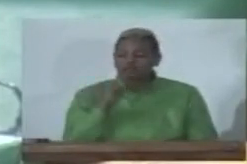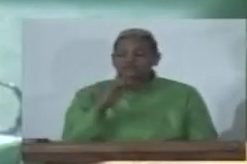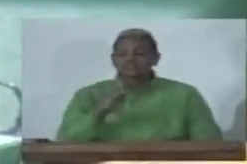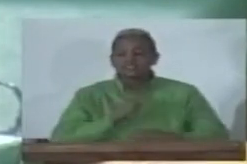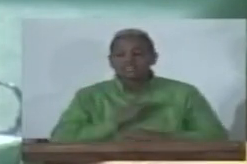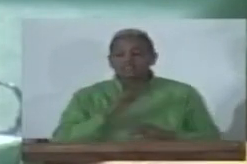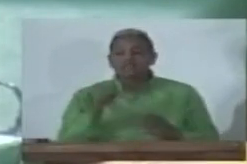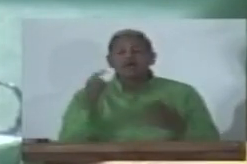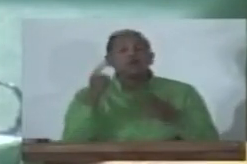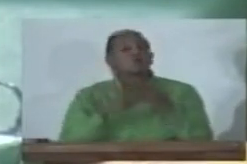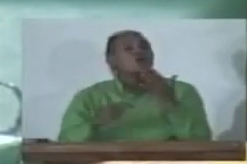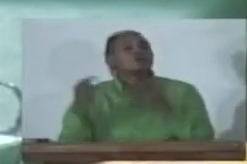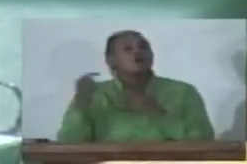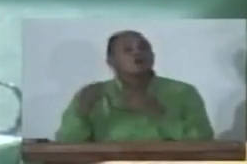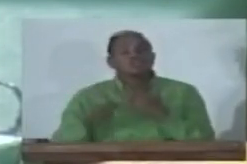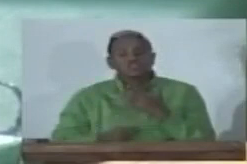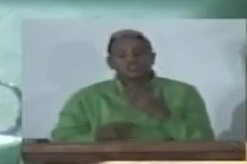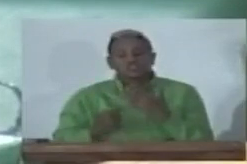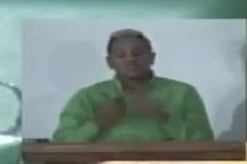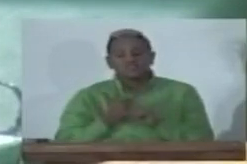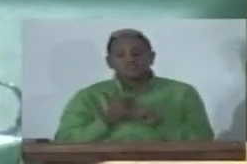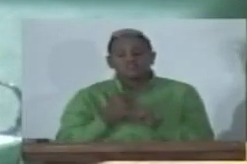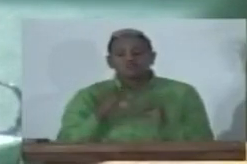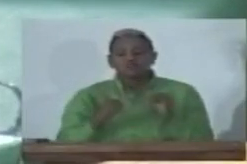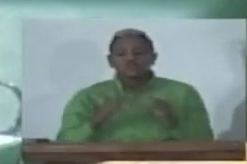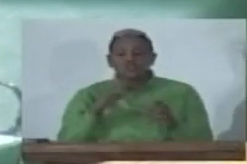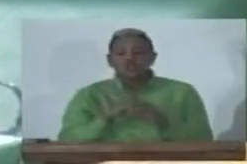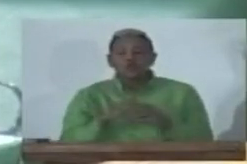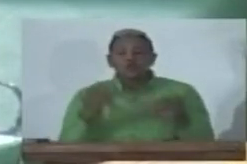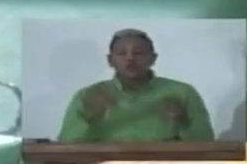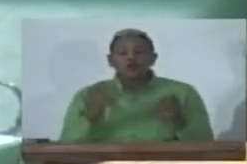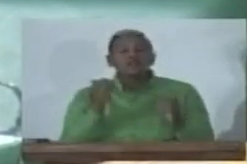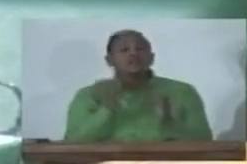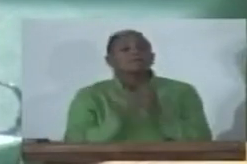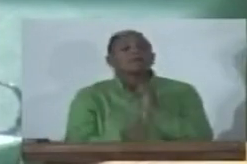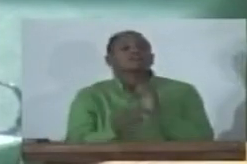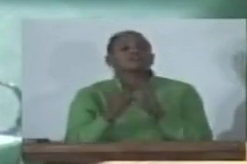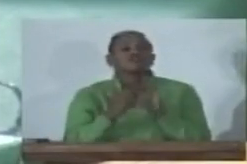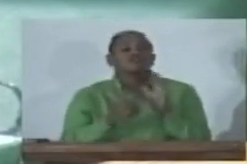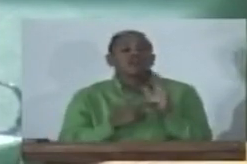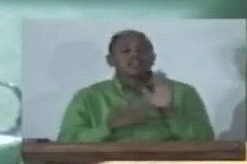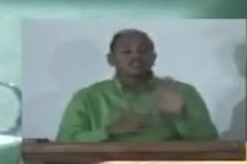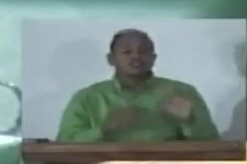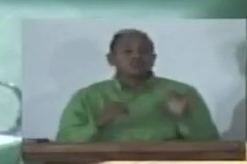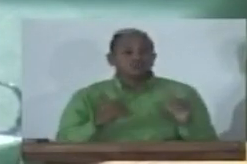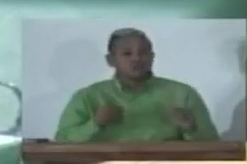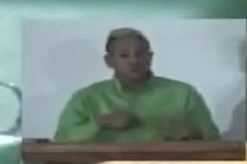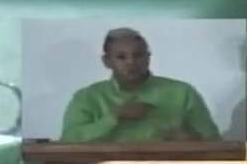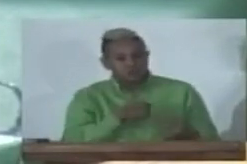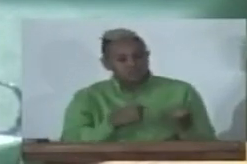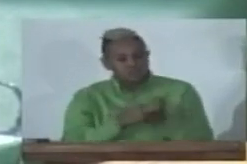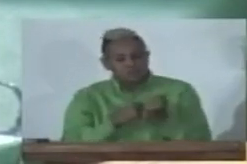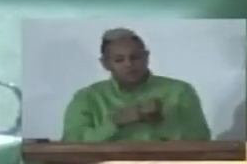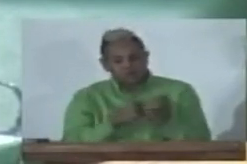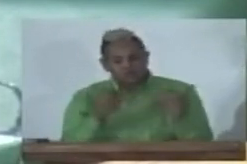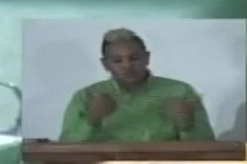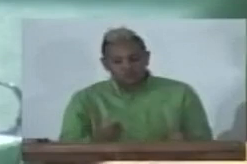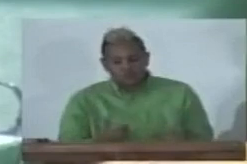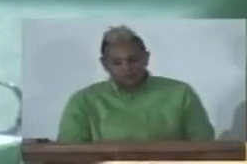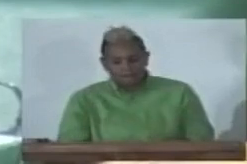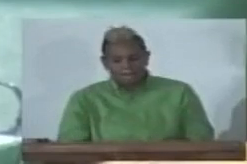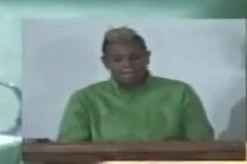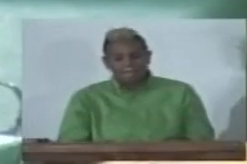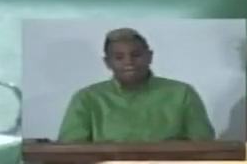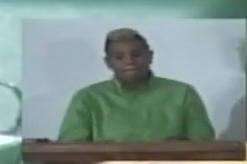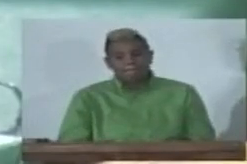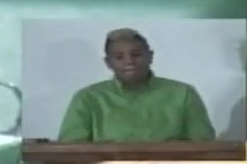the conditions precedent, which include the passage of the regulations, which we are all supporting today. Now,